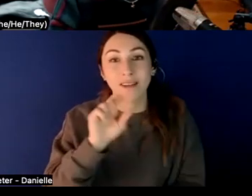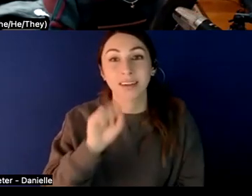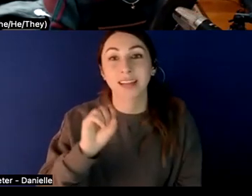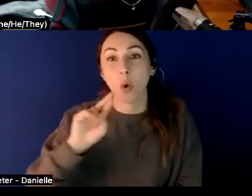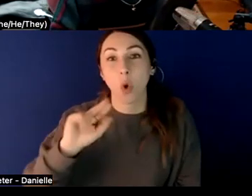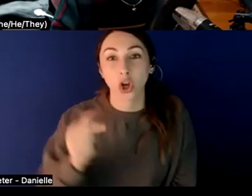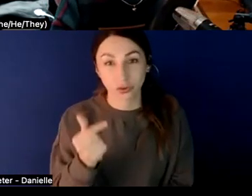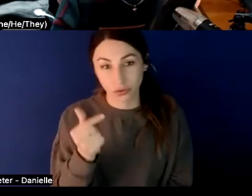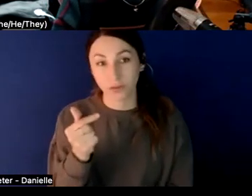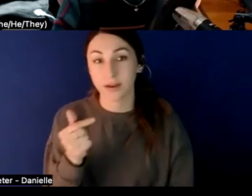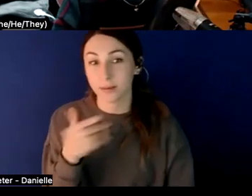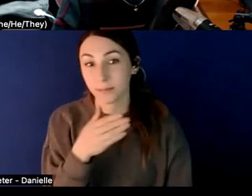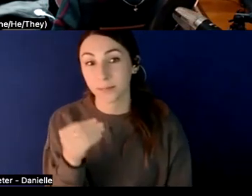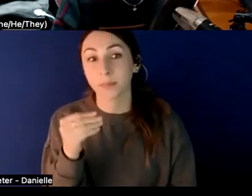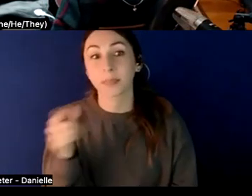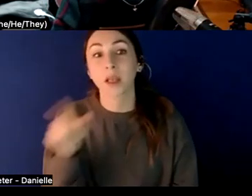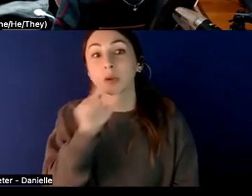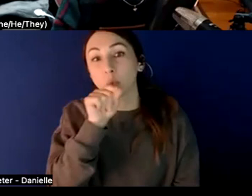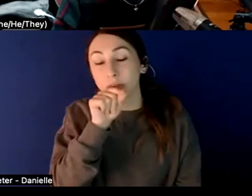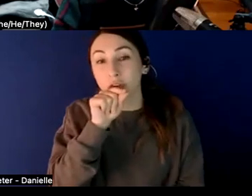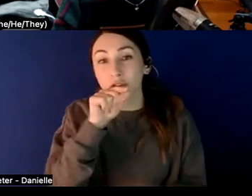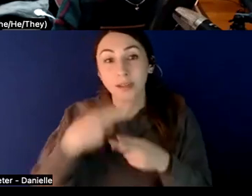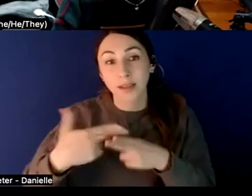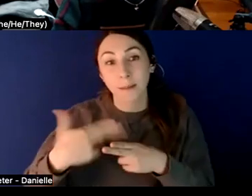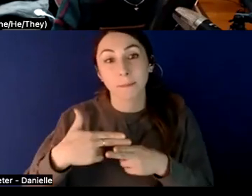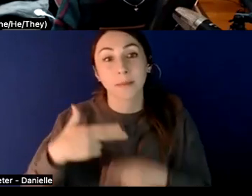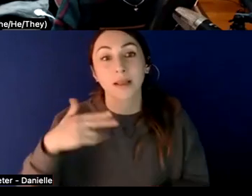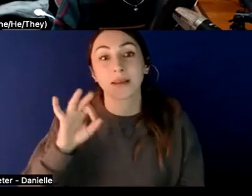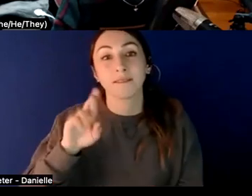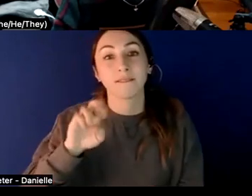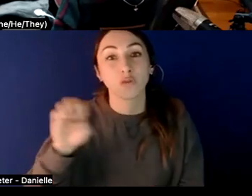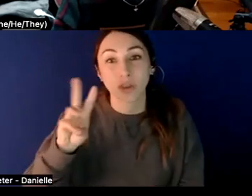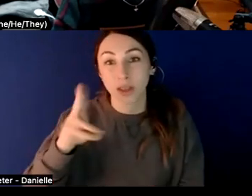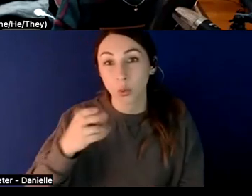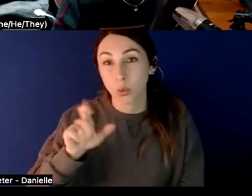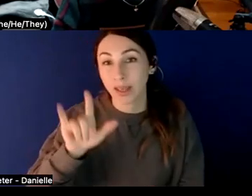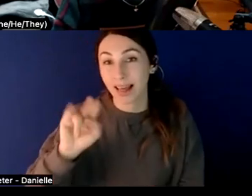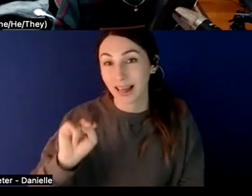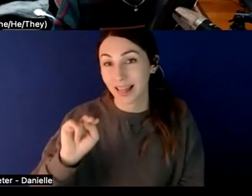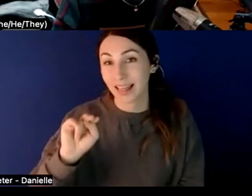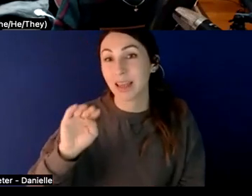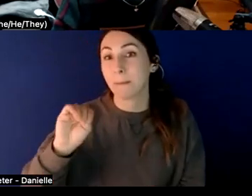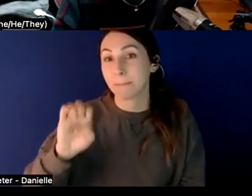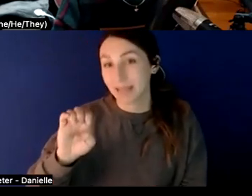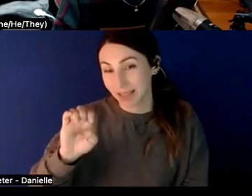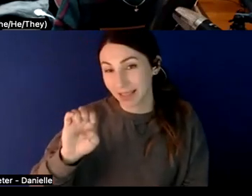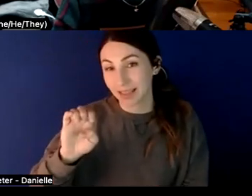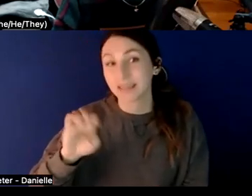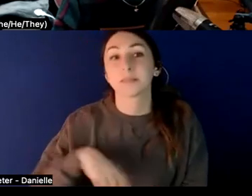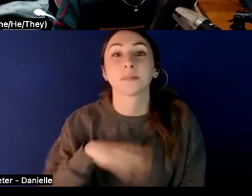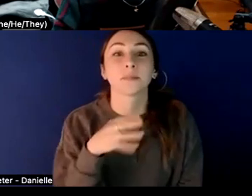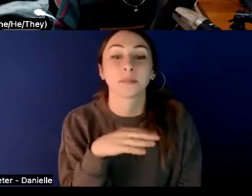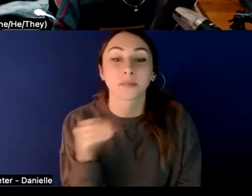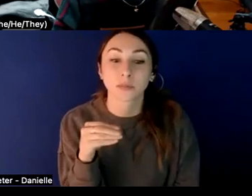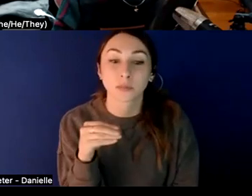freewheelandtravel.org. And my Twitter handle is freewheelandme with no G. And then